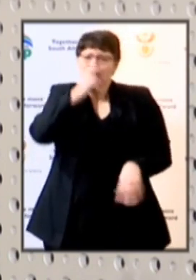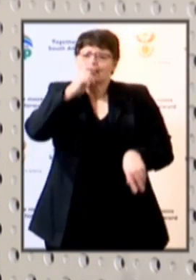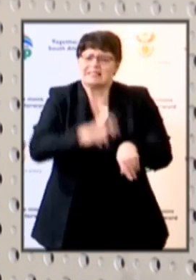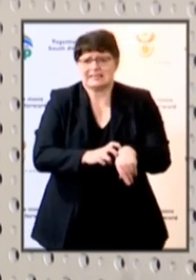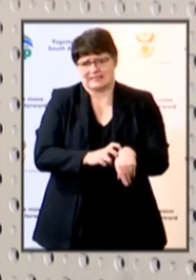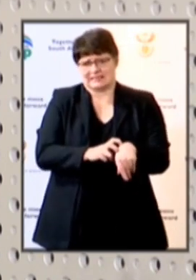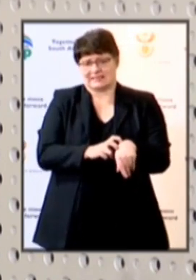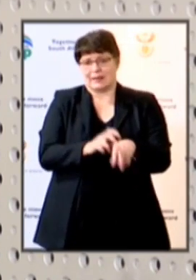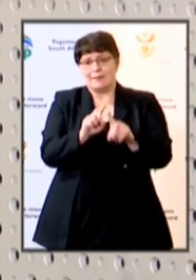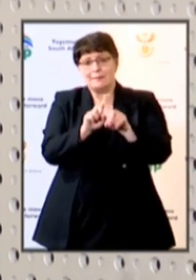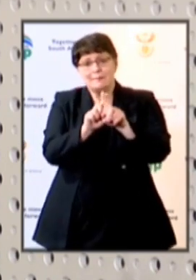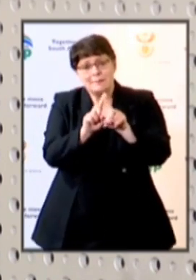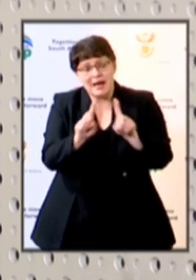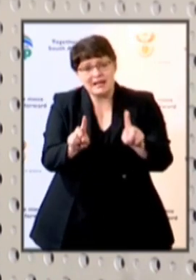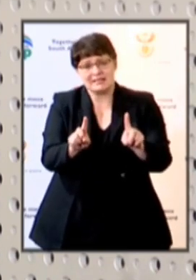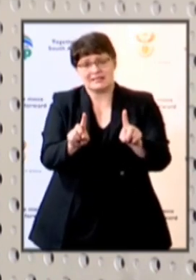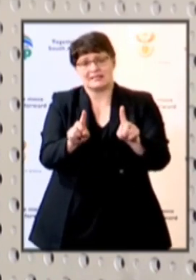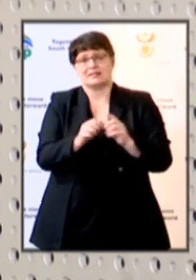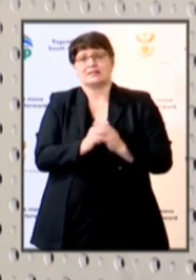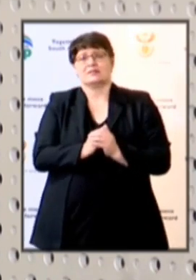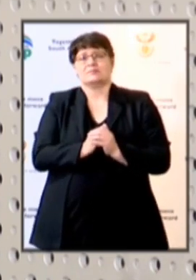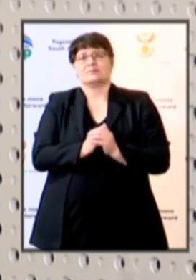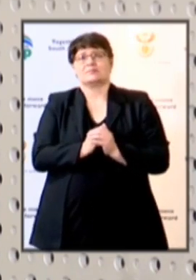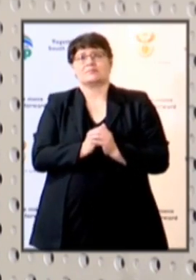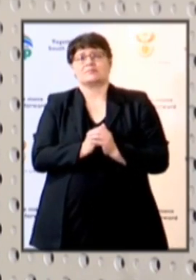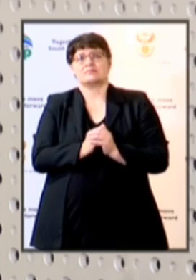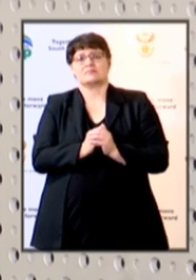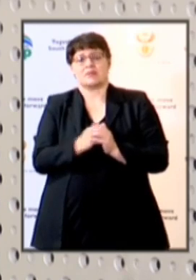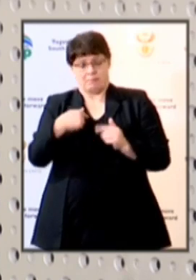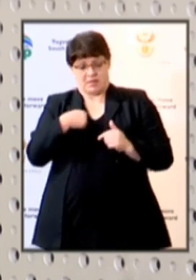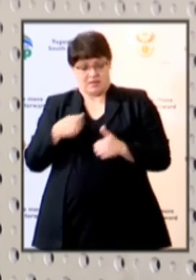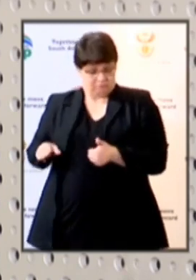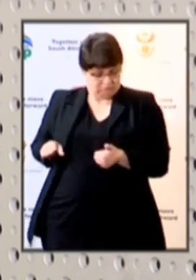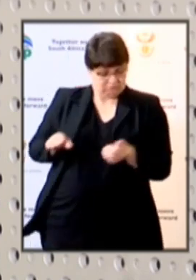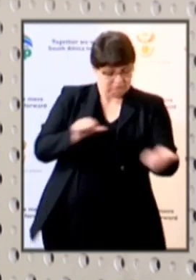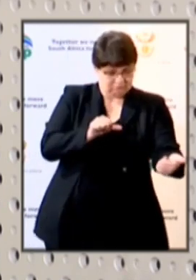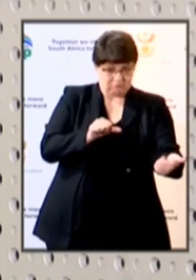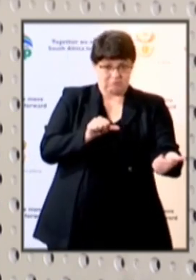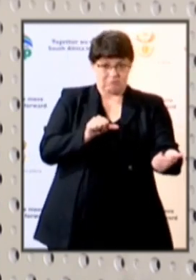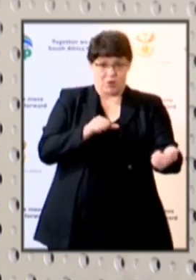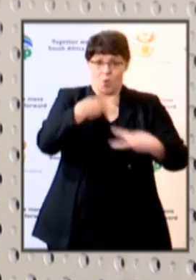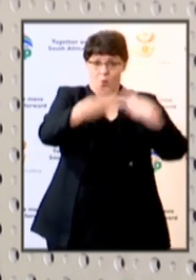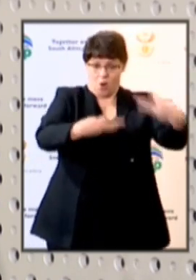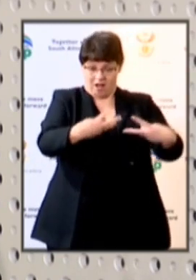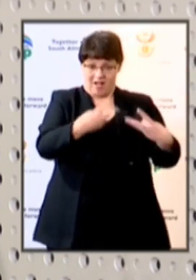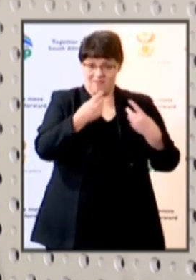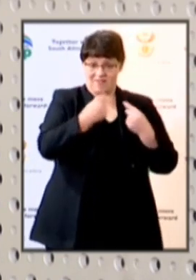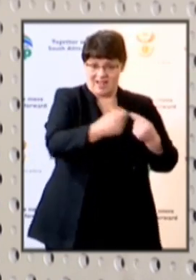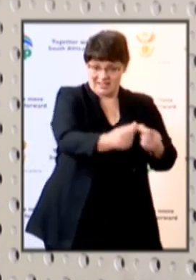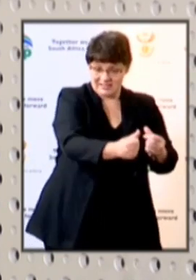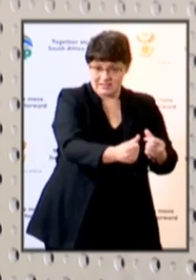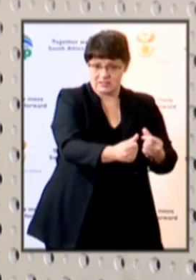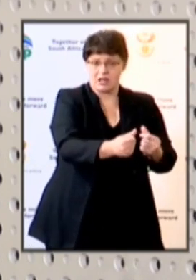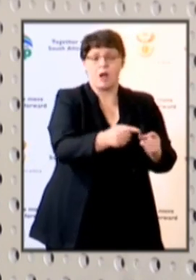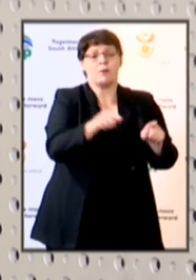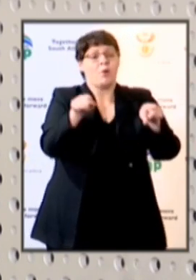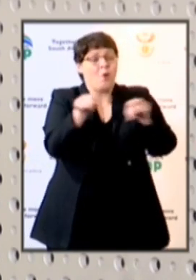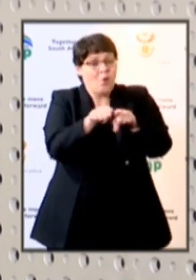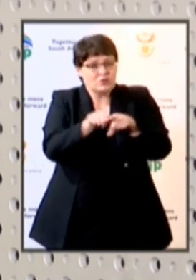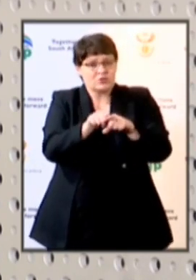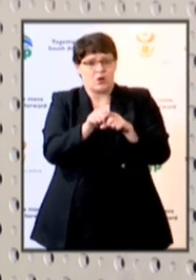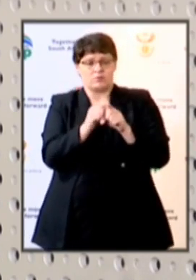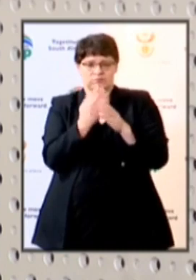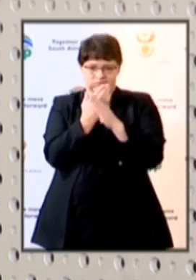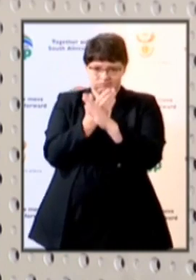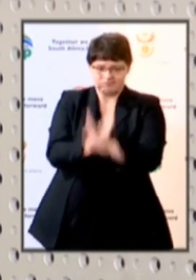a careful balance between getting to work as rapidly as possible and containing the spread of the